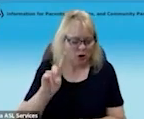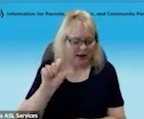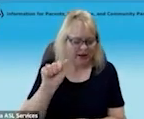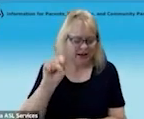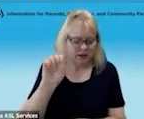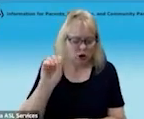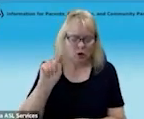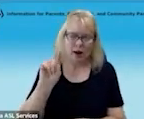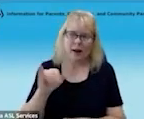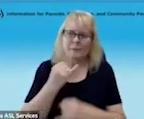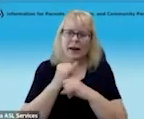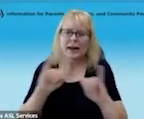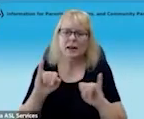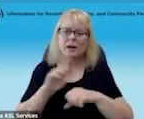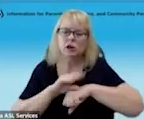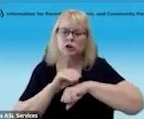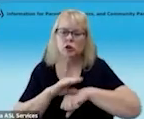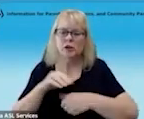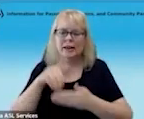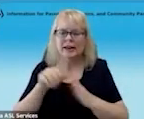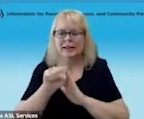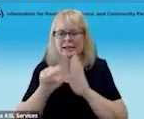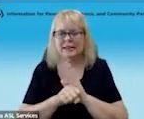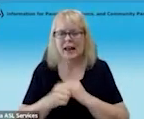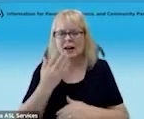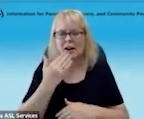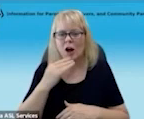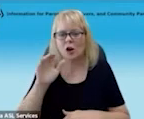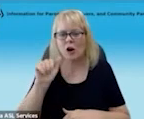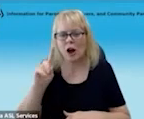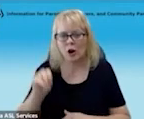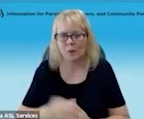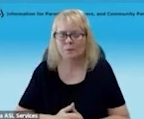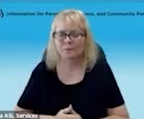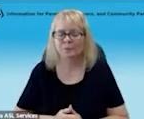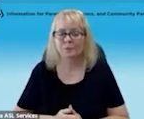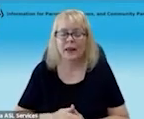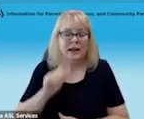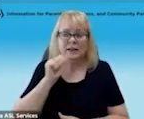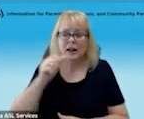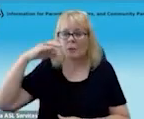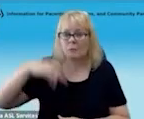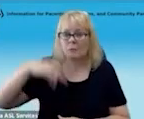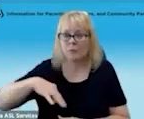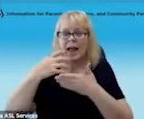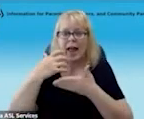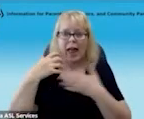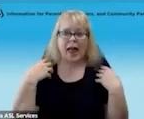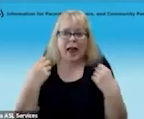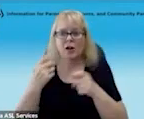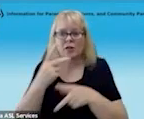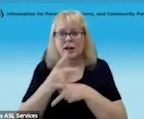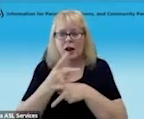Hello, everyone, and thanks for the invite. Next slide, please. My name is Julissa Soto, and I am